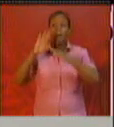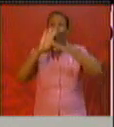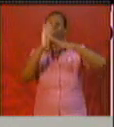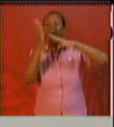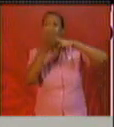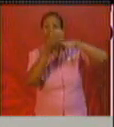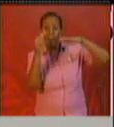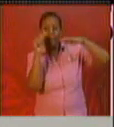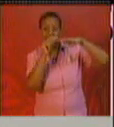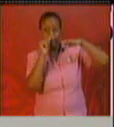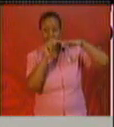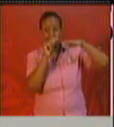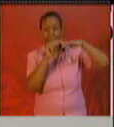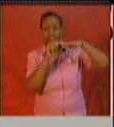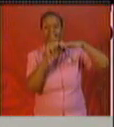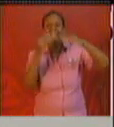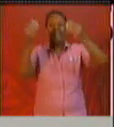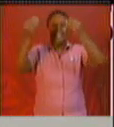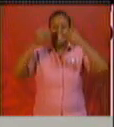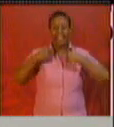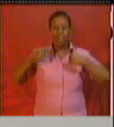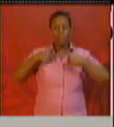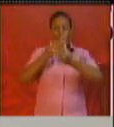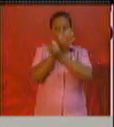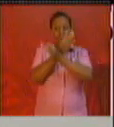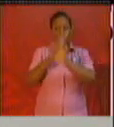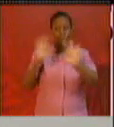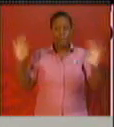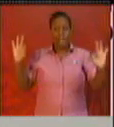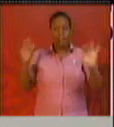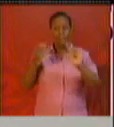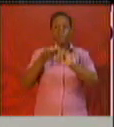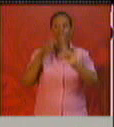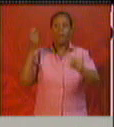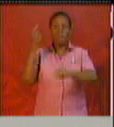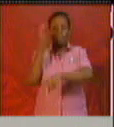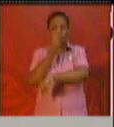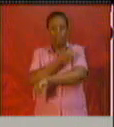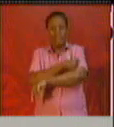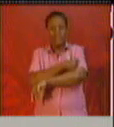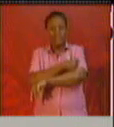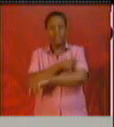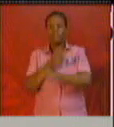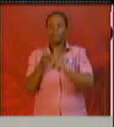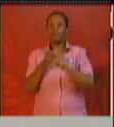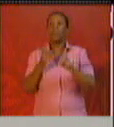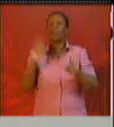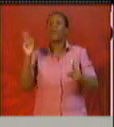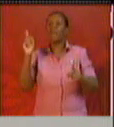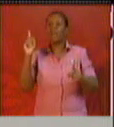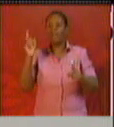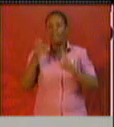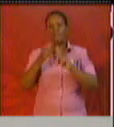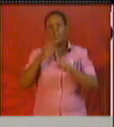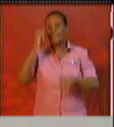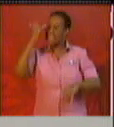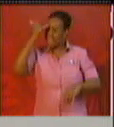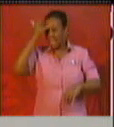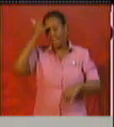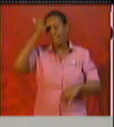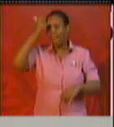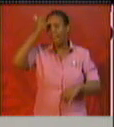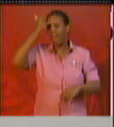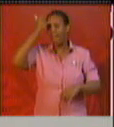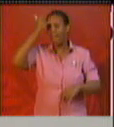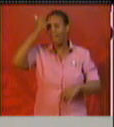that donation came from stock that they would have received from India. So I'm not sure if that is